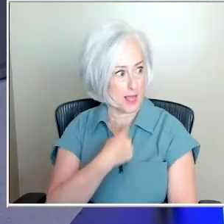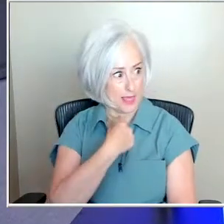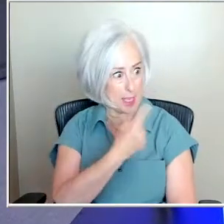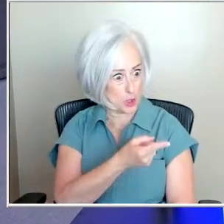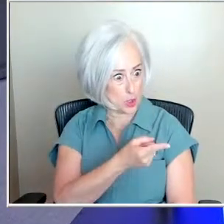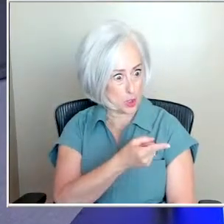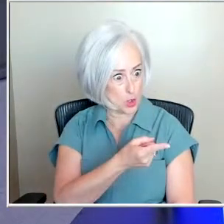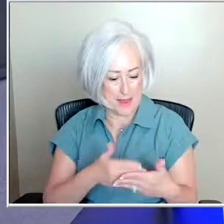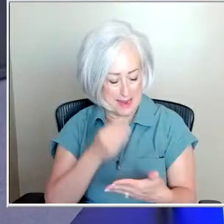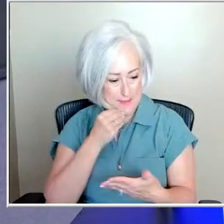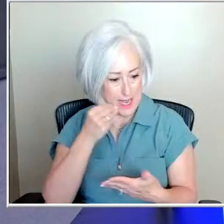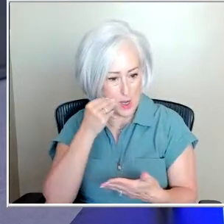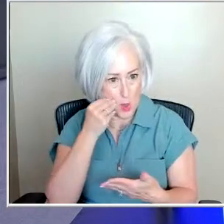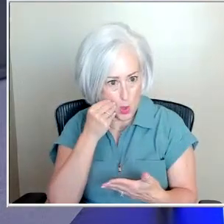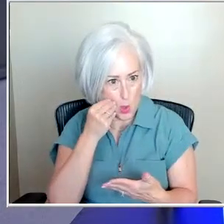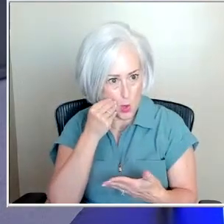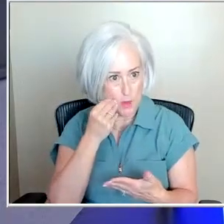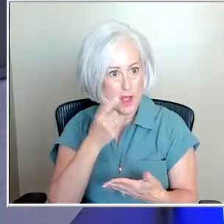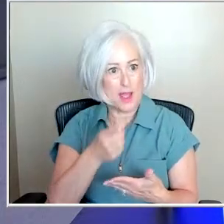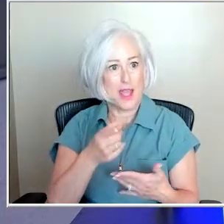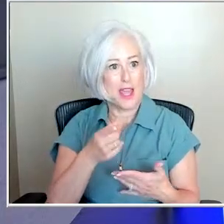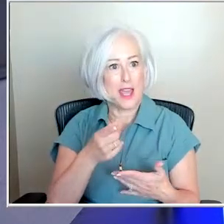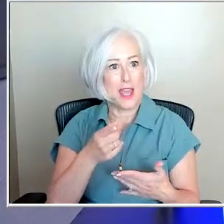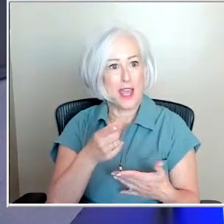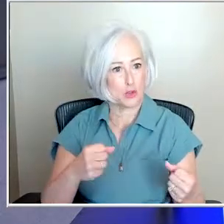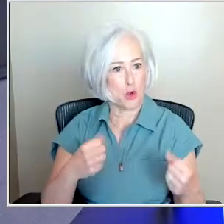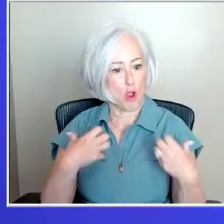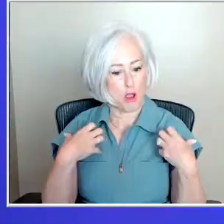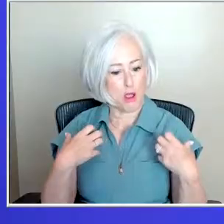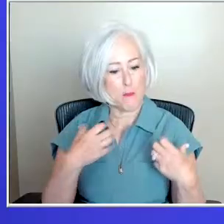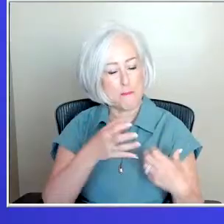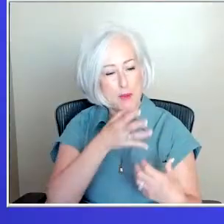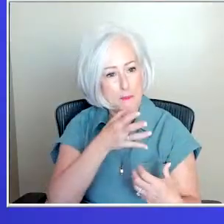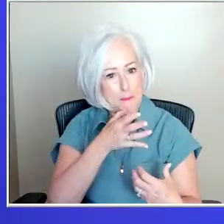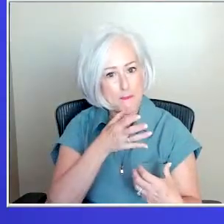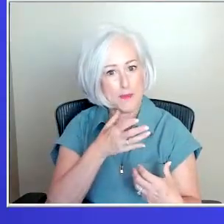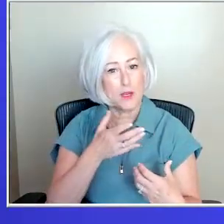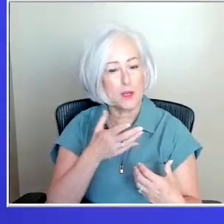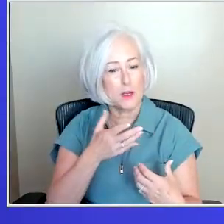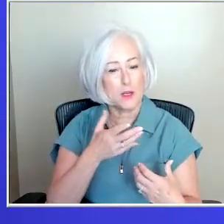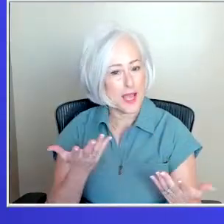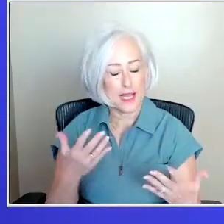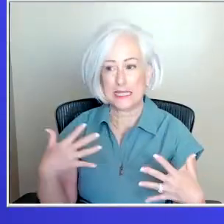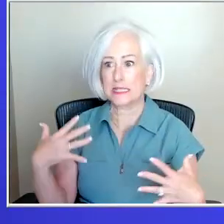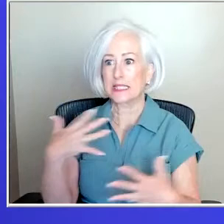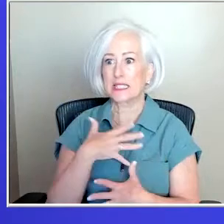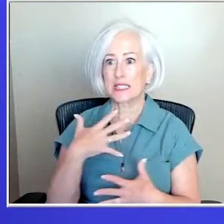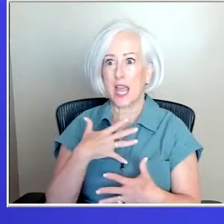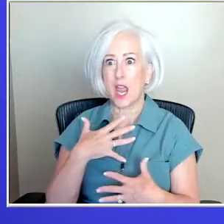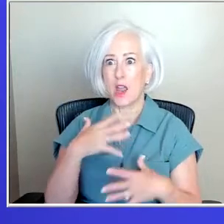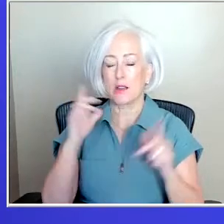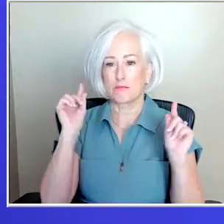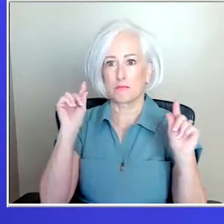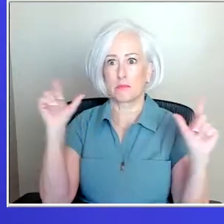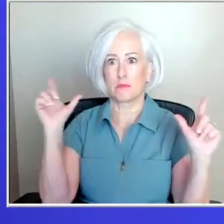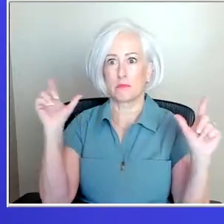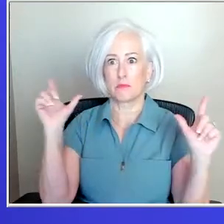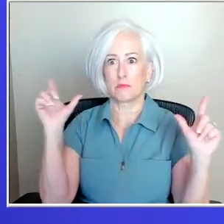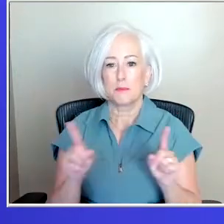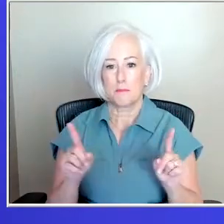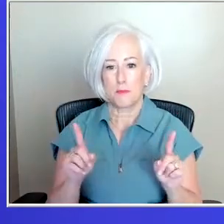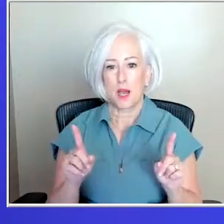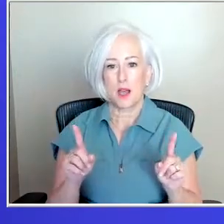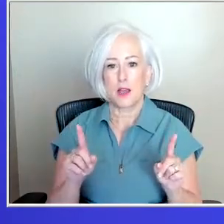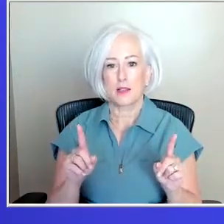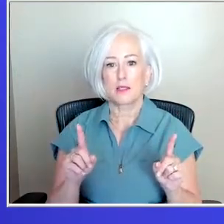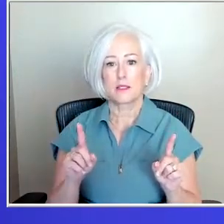needs a really strong, healthy mom. What was that like for you? It was very scary and eye-opening, but having her at home, you know,